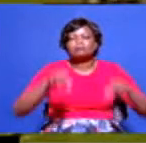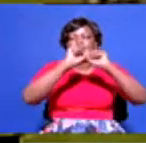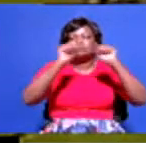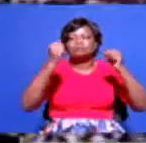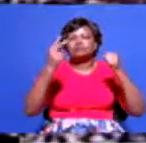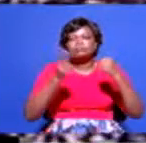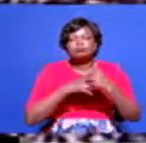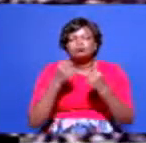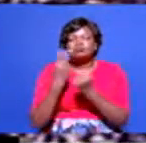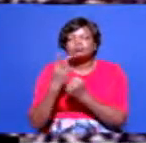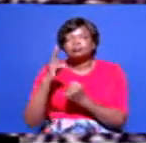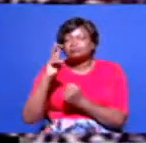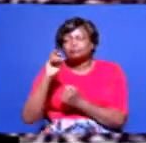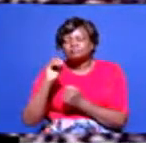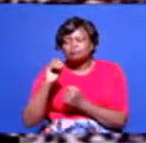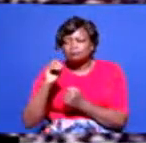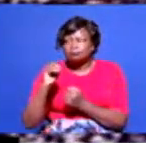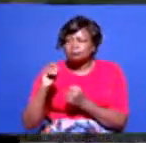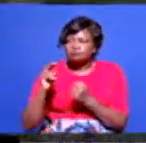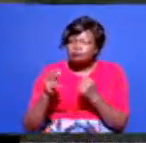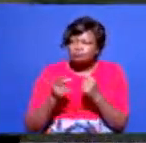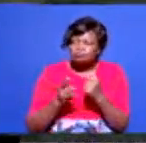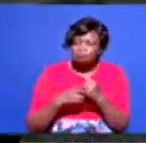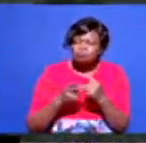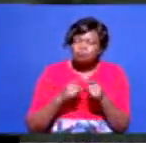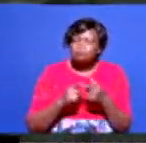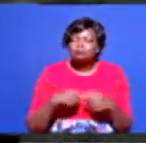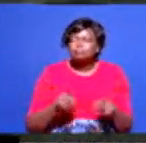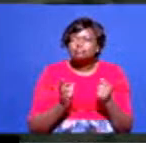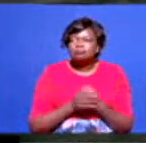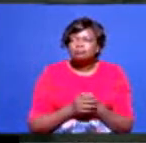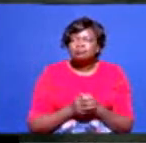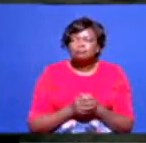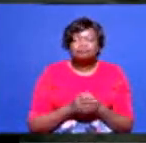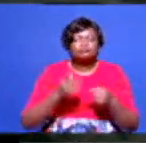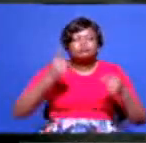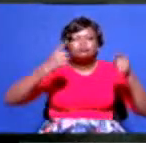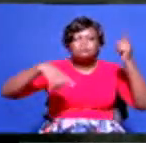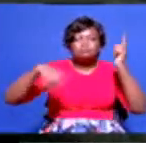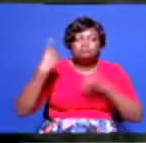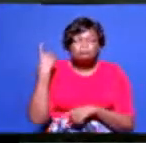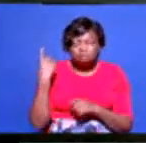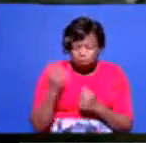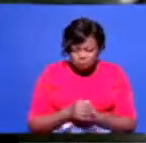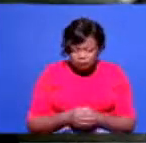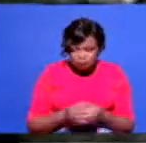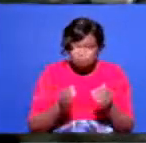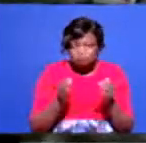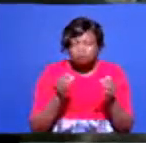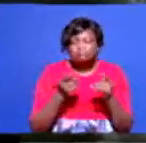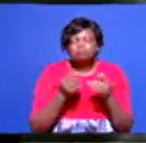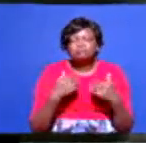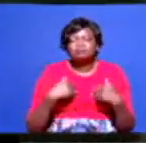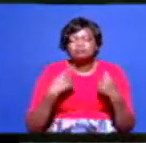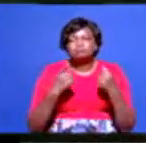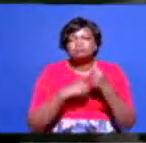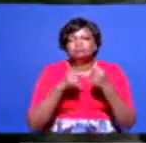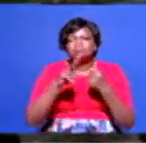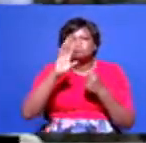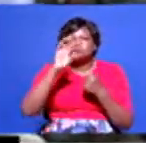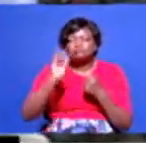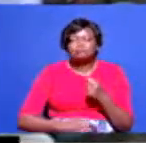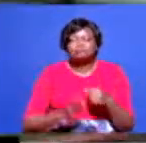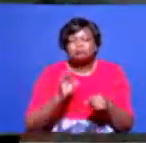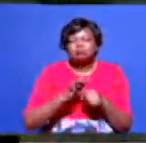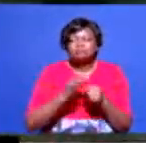2007, Kibaki and NARC registered a landslide victory over KANU with 62% of the votes compared to